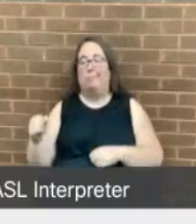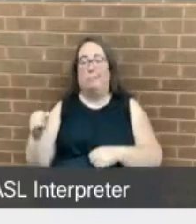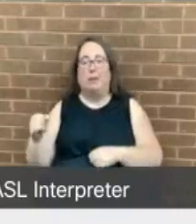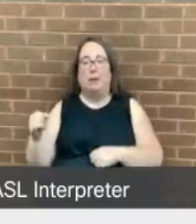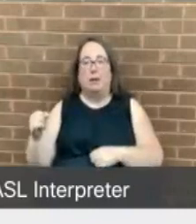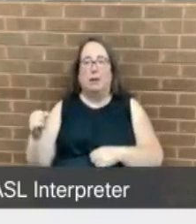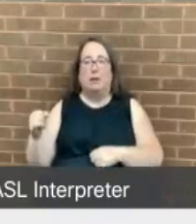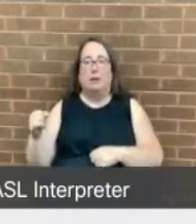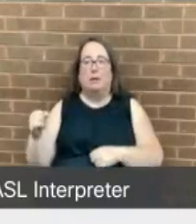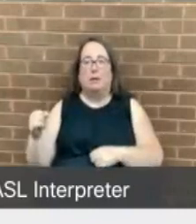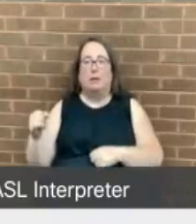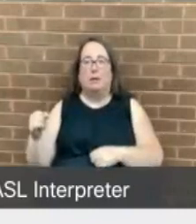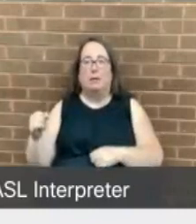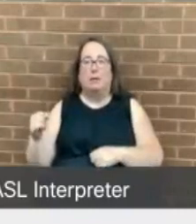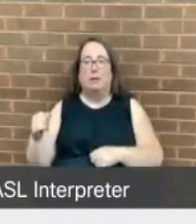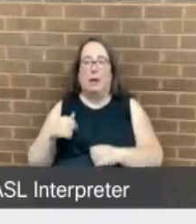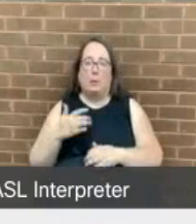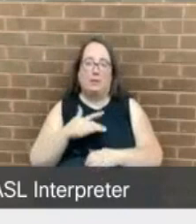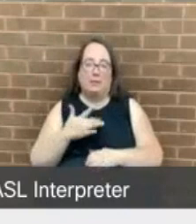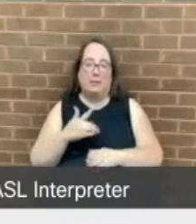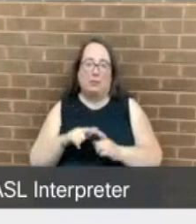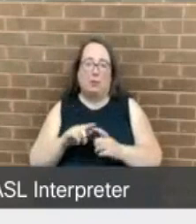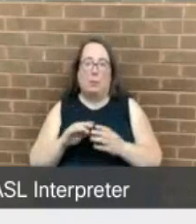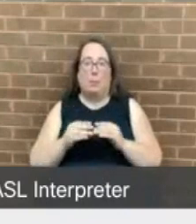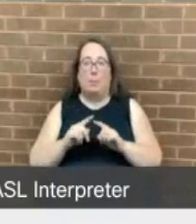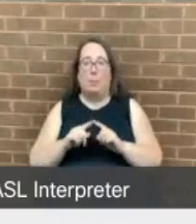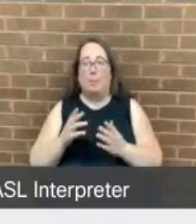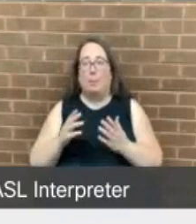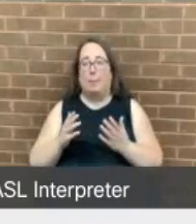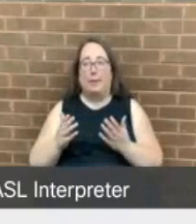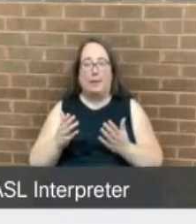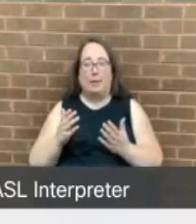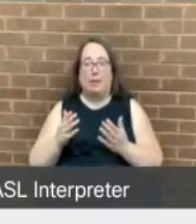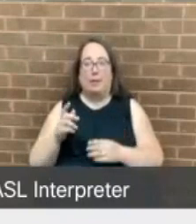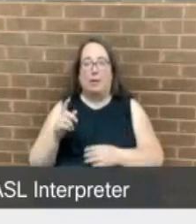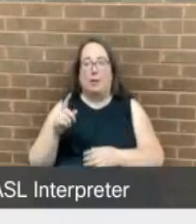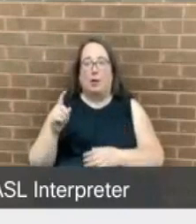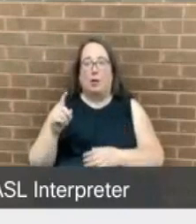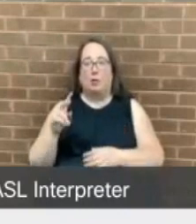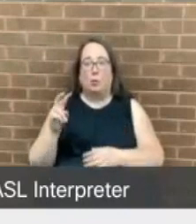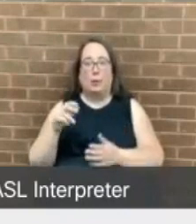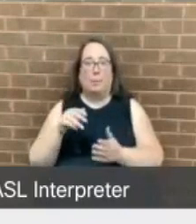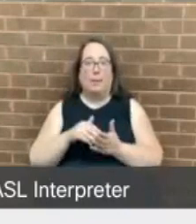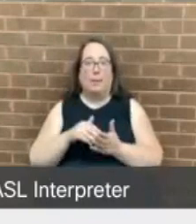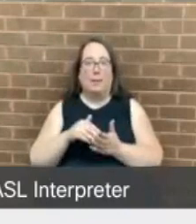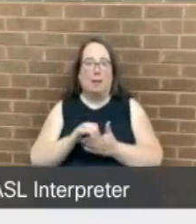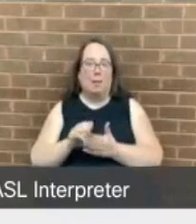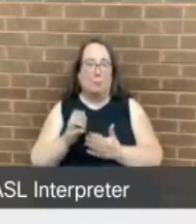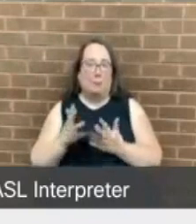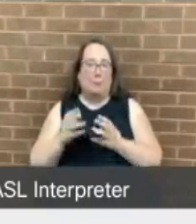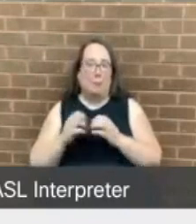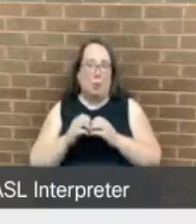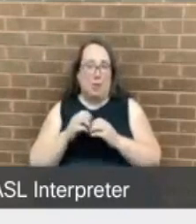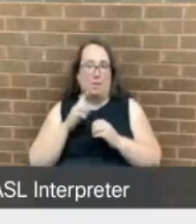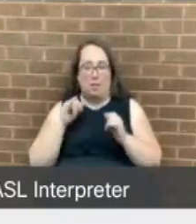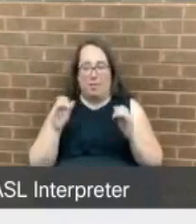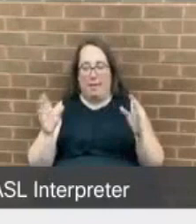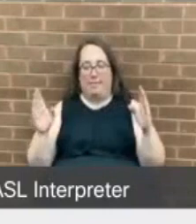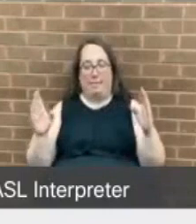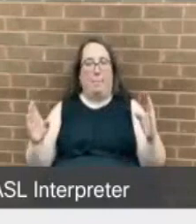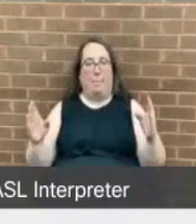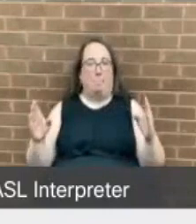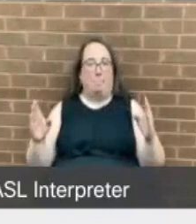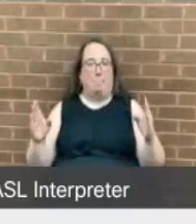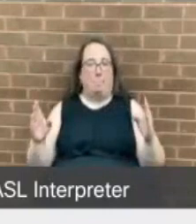and I'm the same way, I don't want to desensitize you to the numbers, we're probably in the order of 100 to 200 million, if not more, for that type of